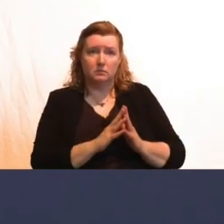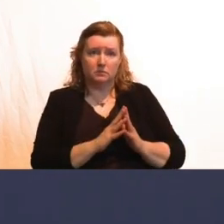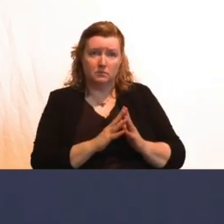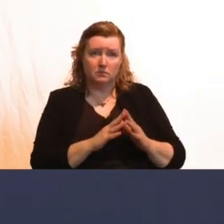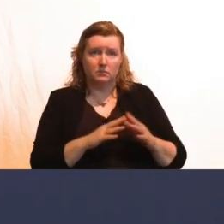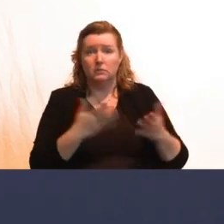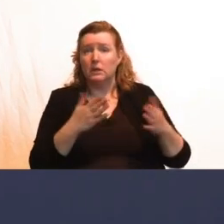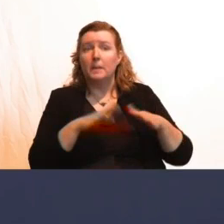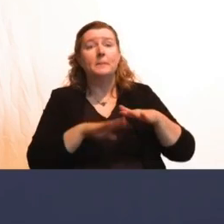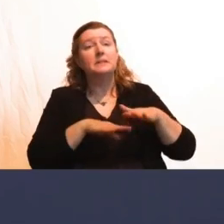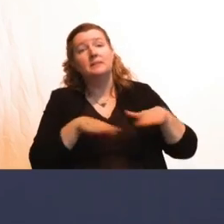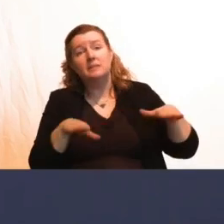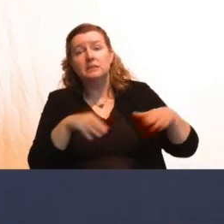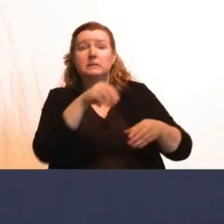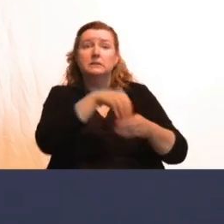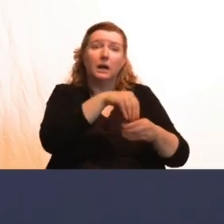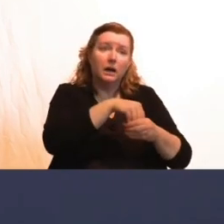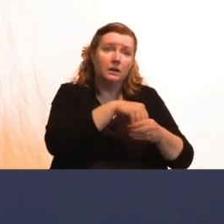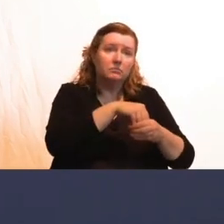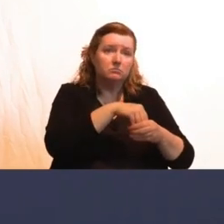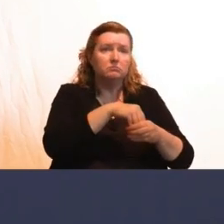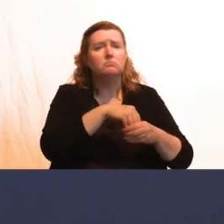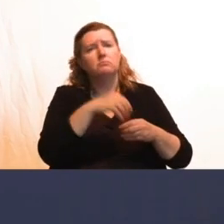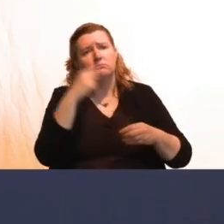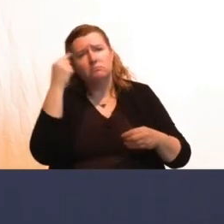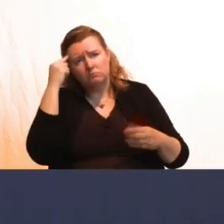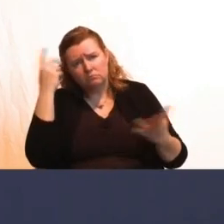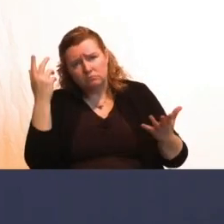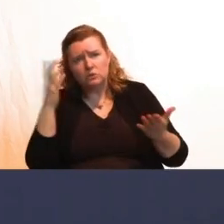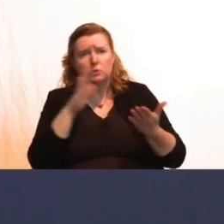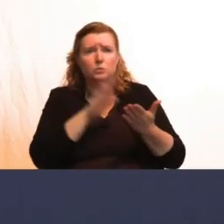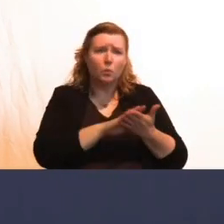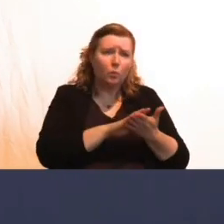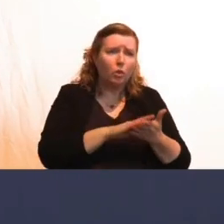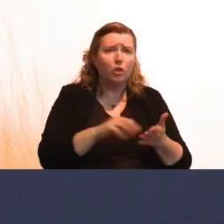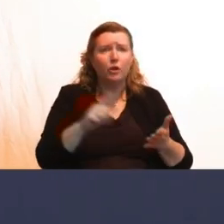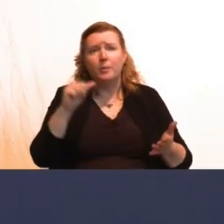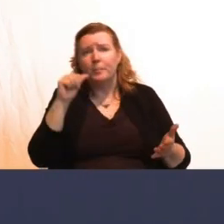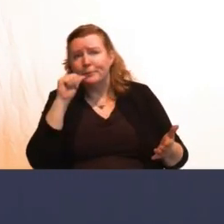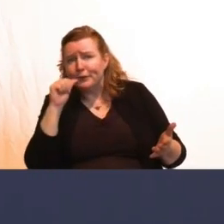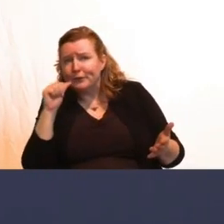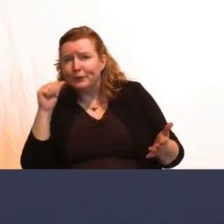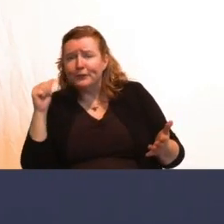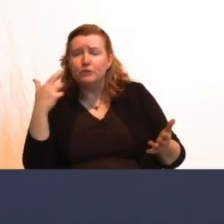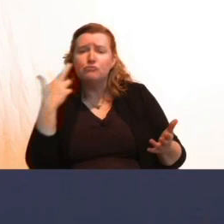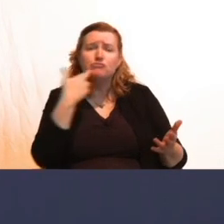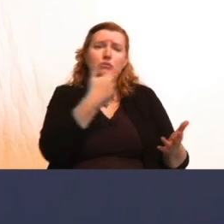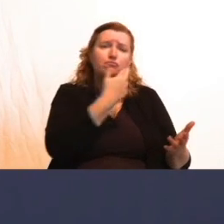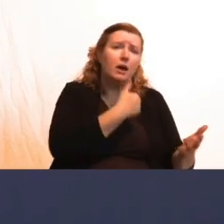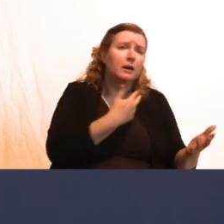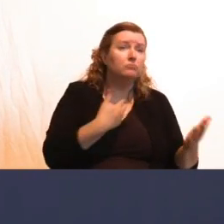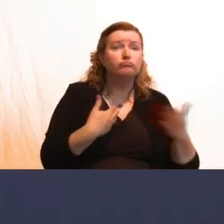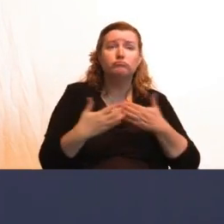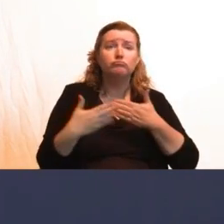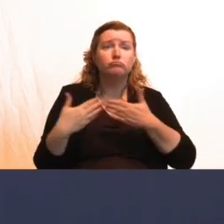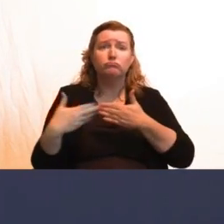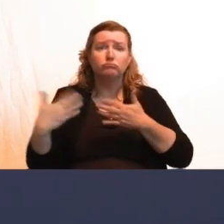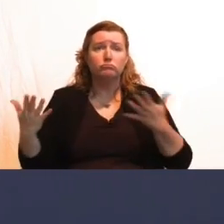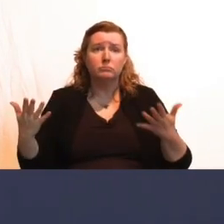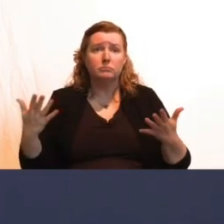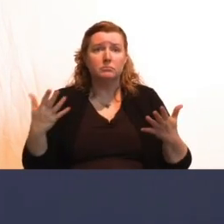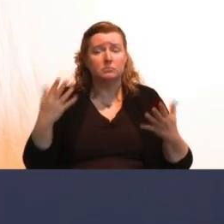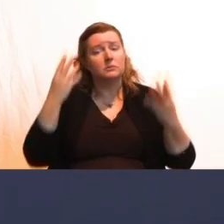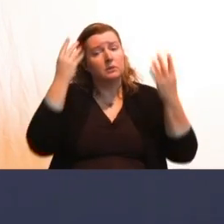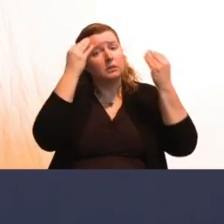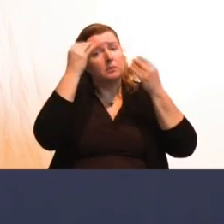or a restaurant, whatever it might be, than when you're outside. And I think everybody having sort of a